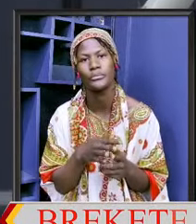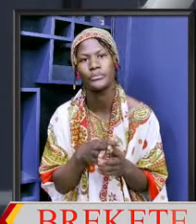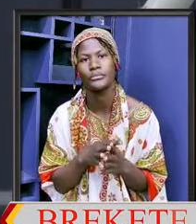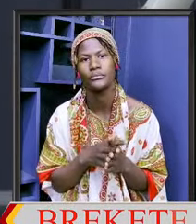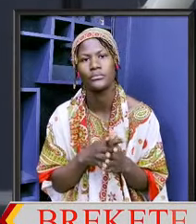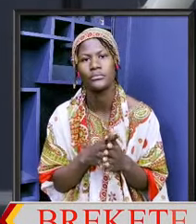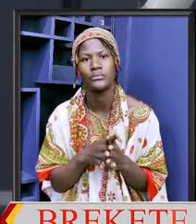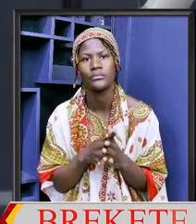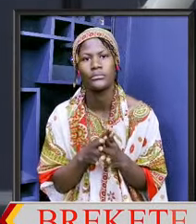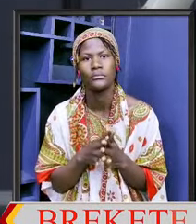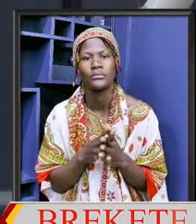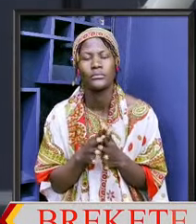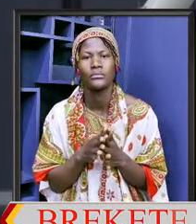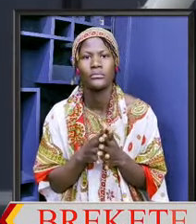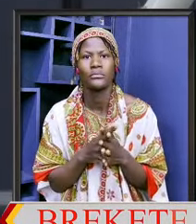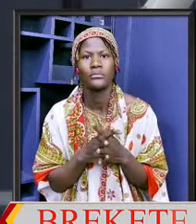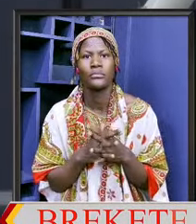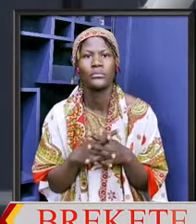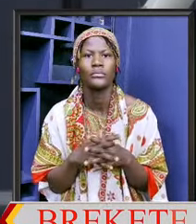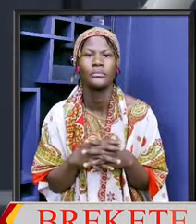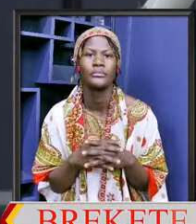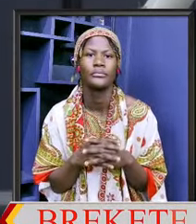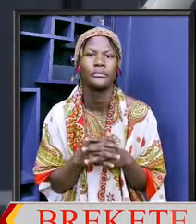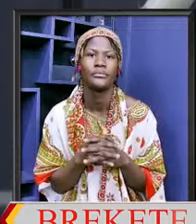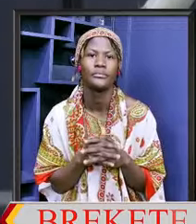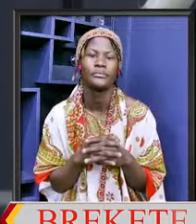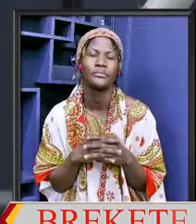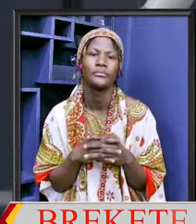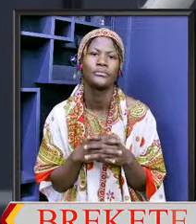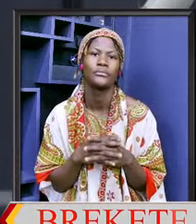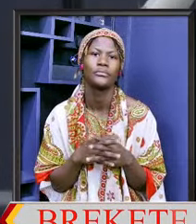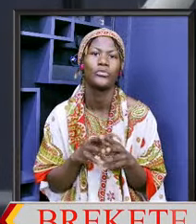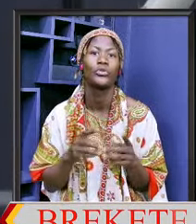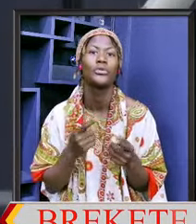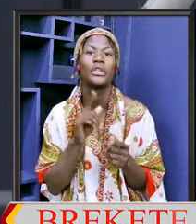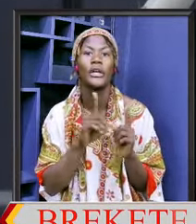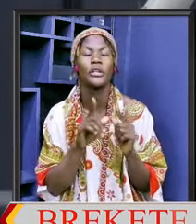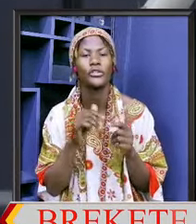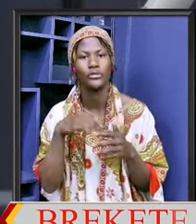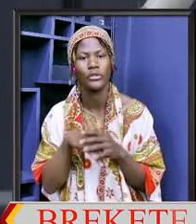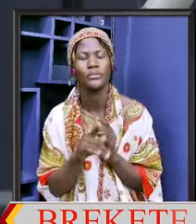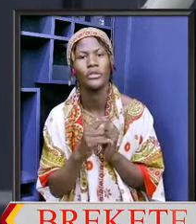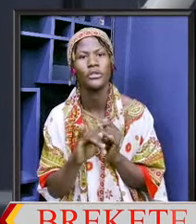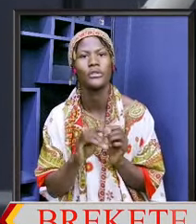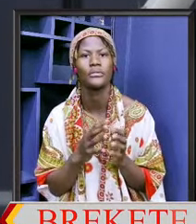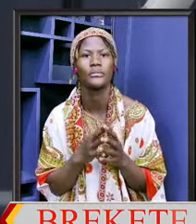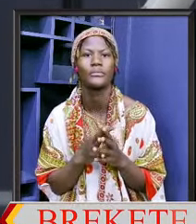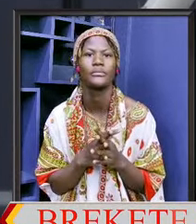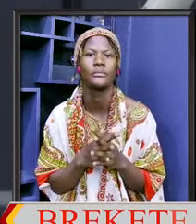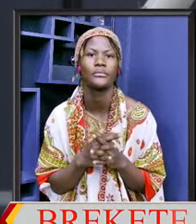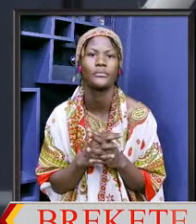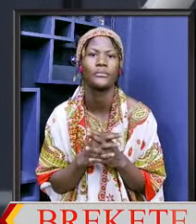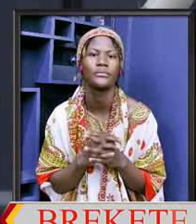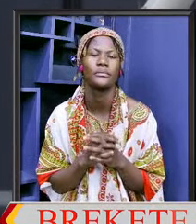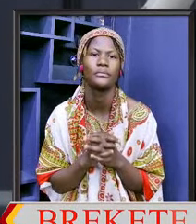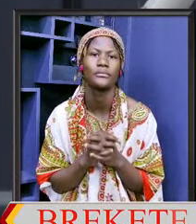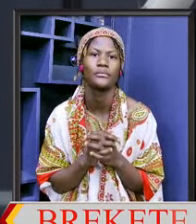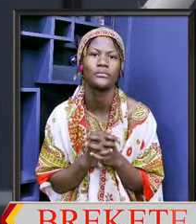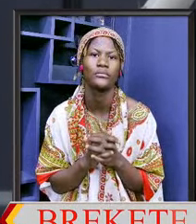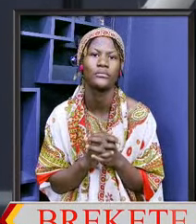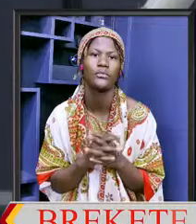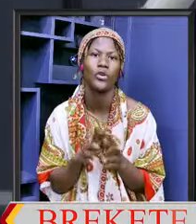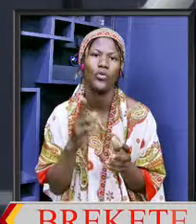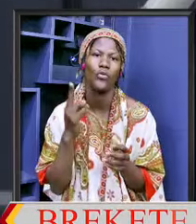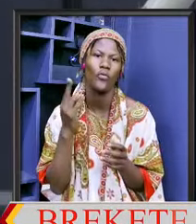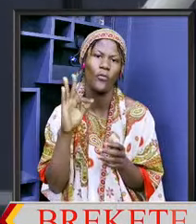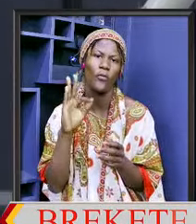tell the people should go to carry on with their investigation, which I did immediately. Who further? But the position where I know be that. Who